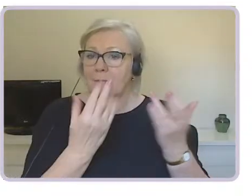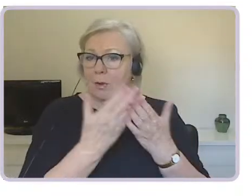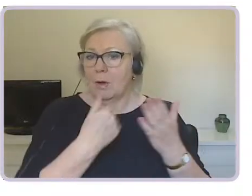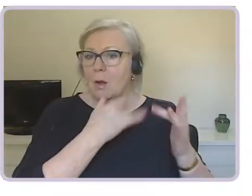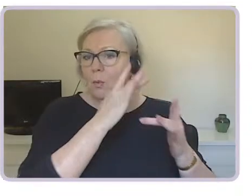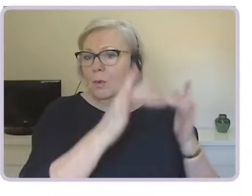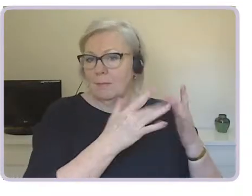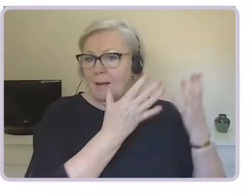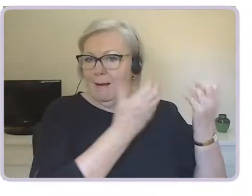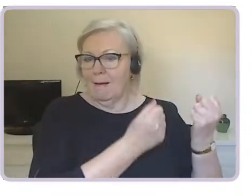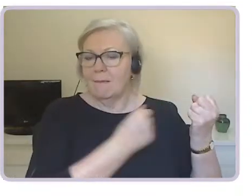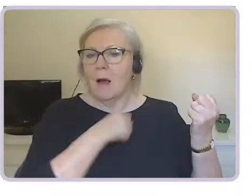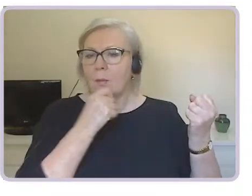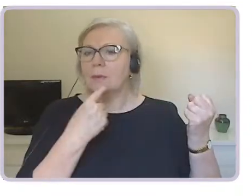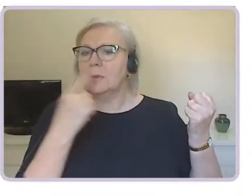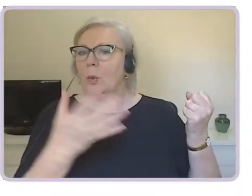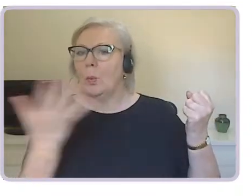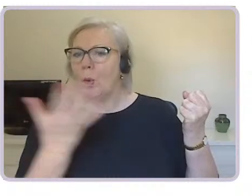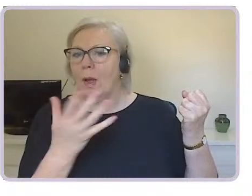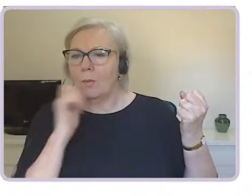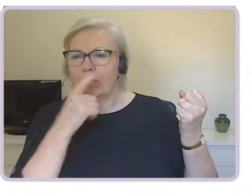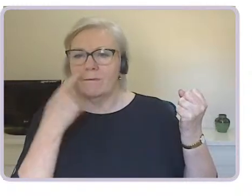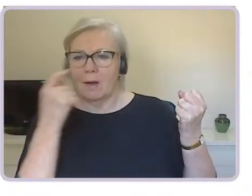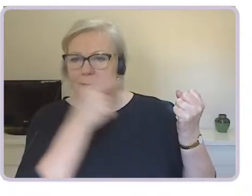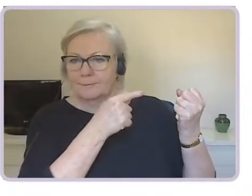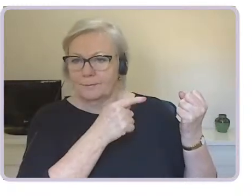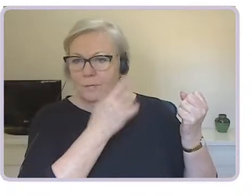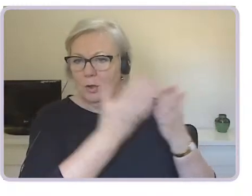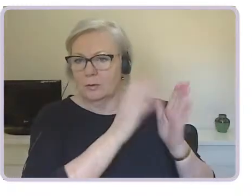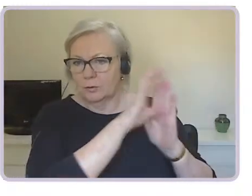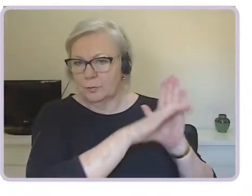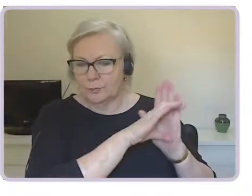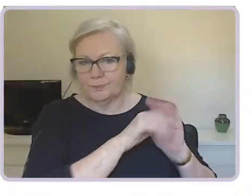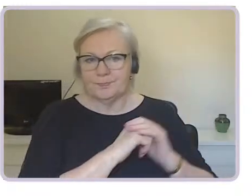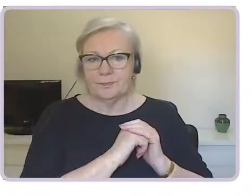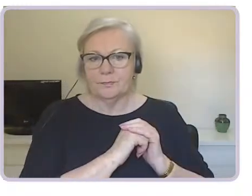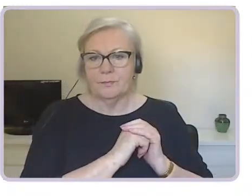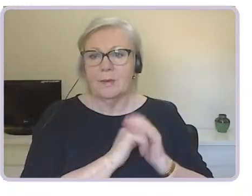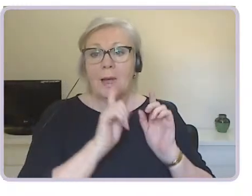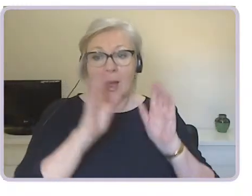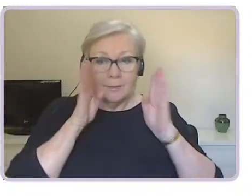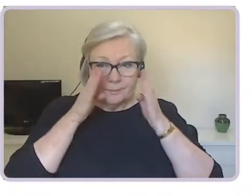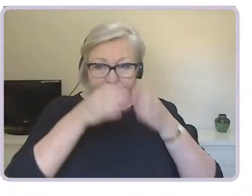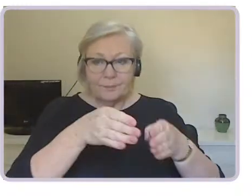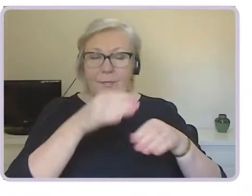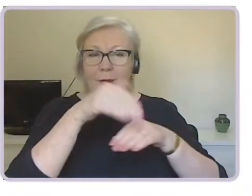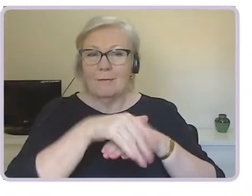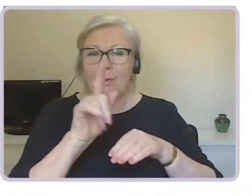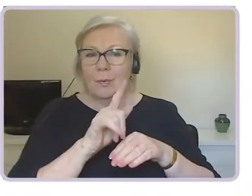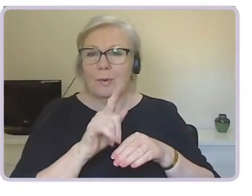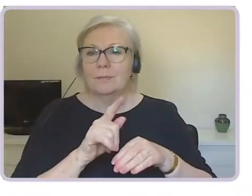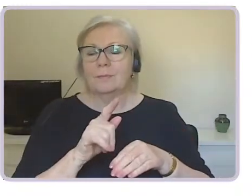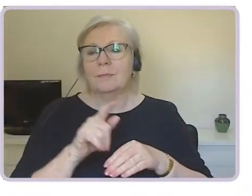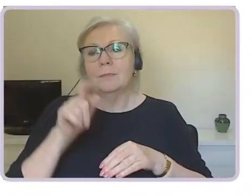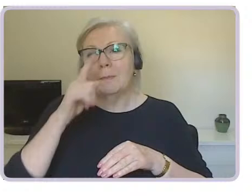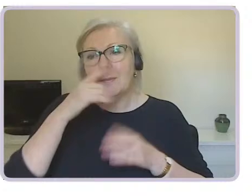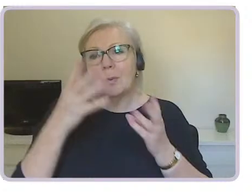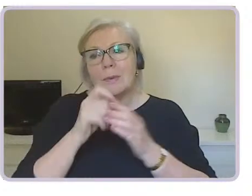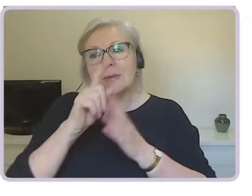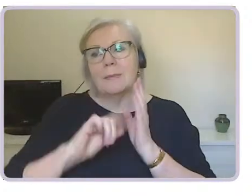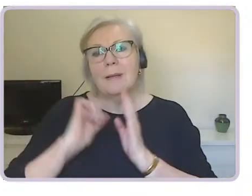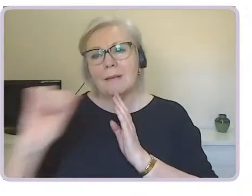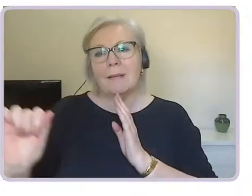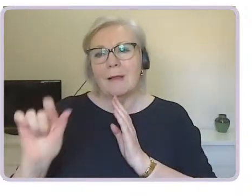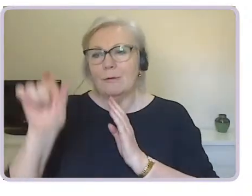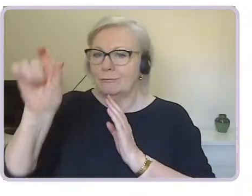that information. What I really want to zero in on today is the role that people with disability can have and how that might